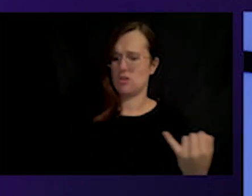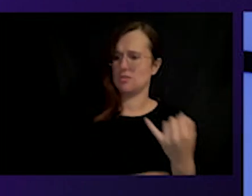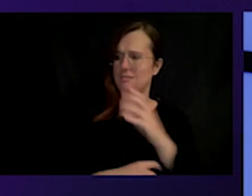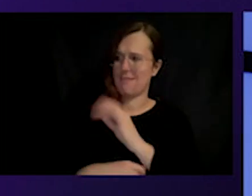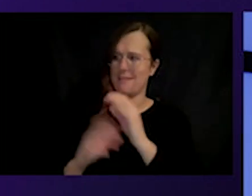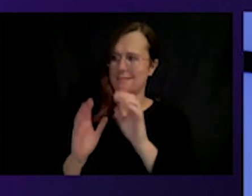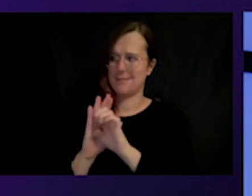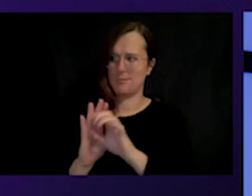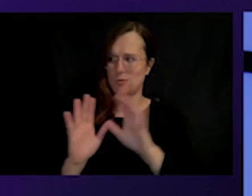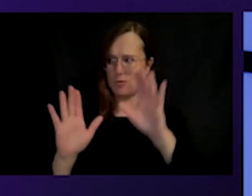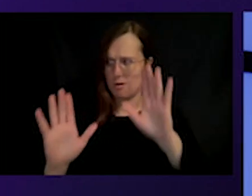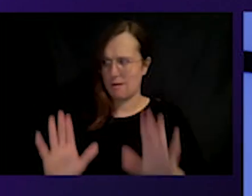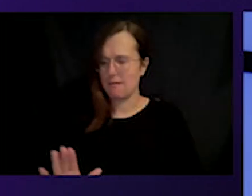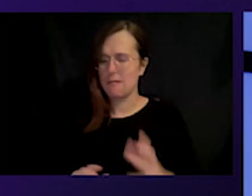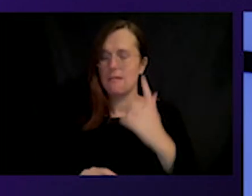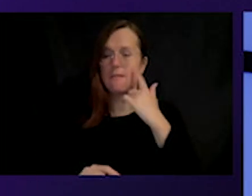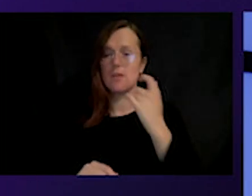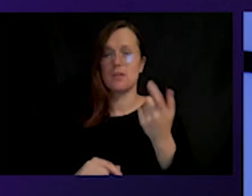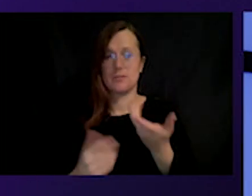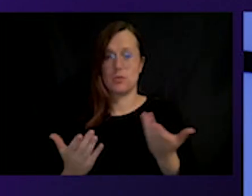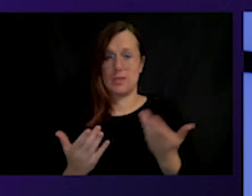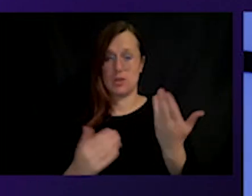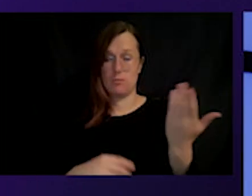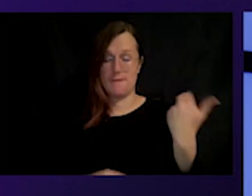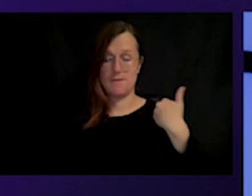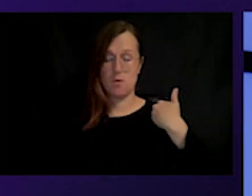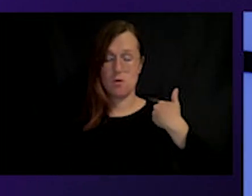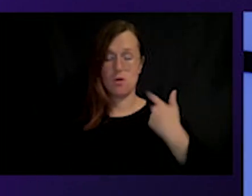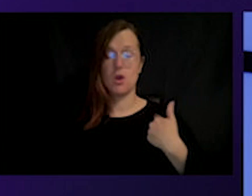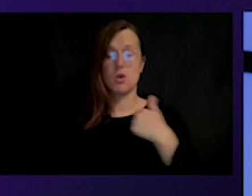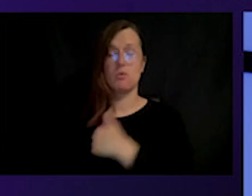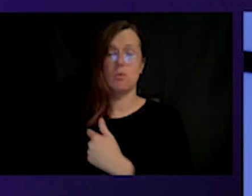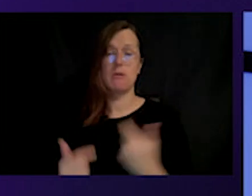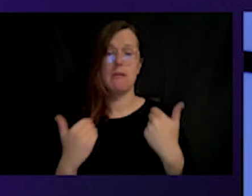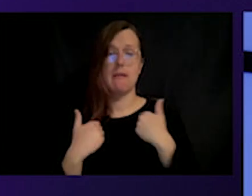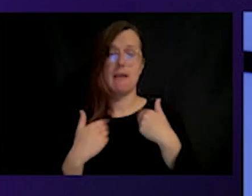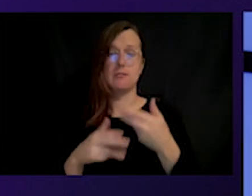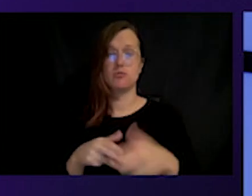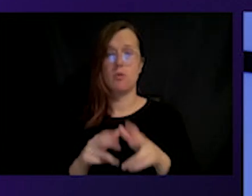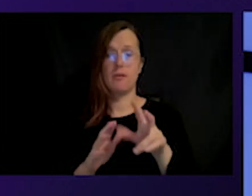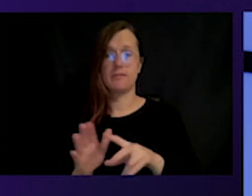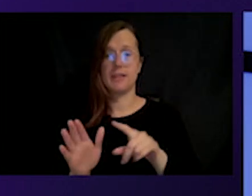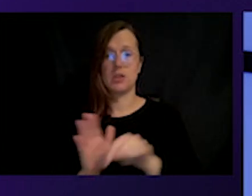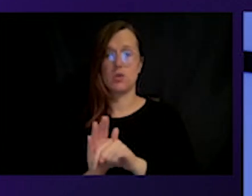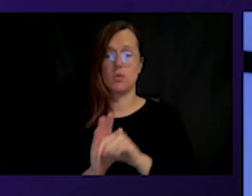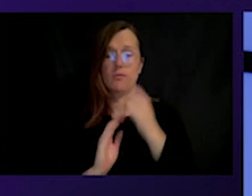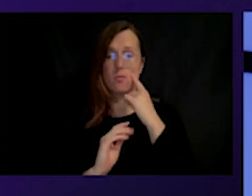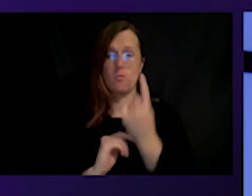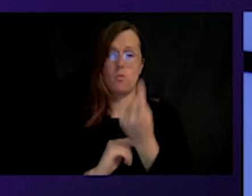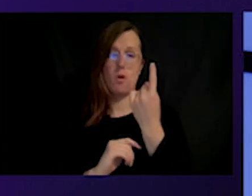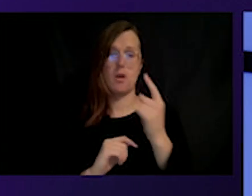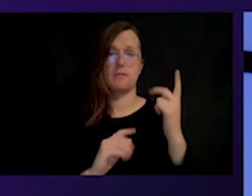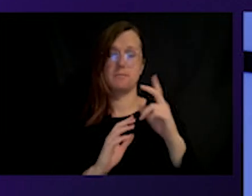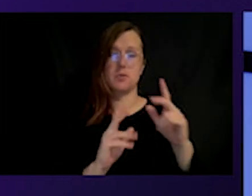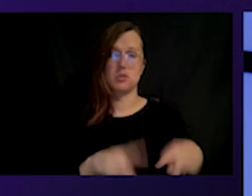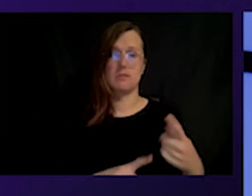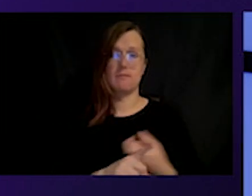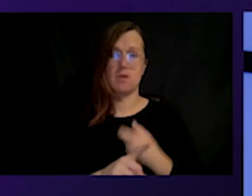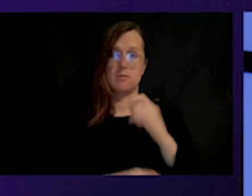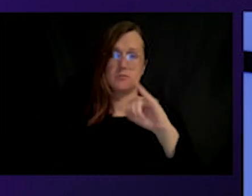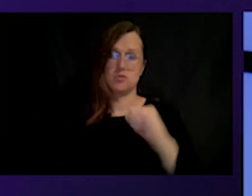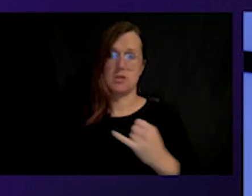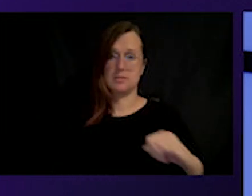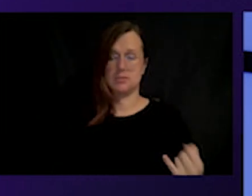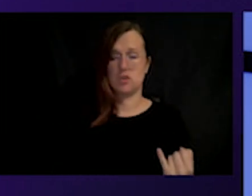those who were here a little bit earlier, we also had a short video from one of the folks at Johnson & Johnson from one